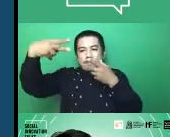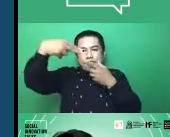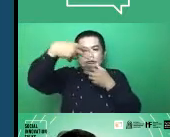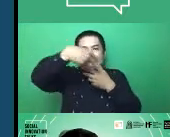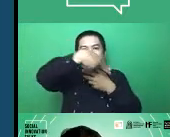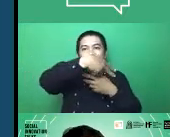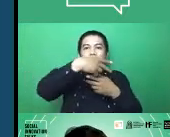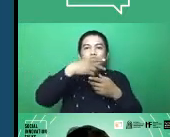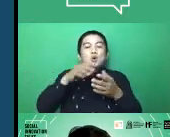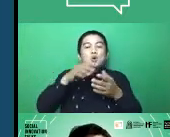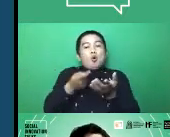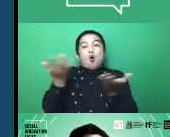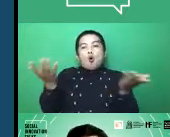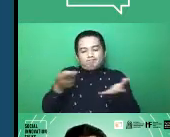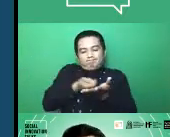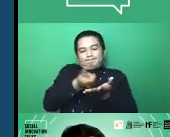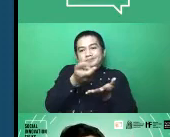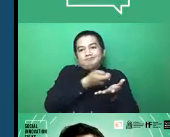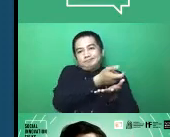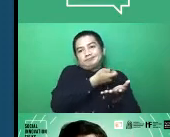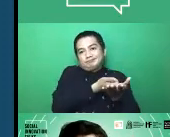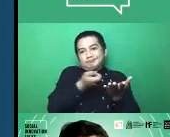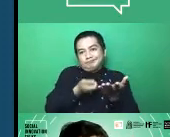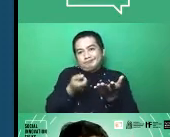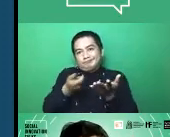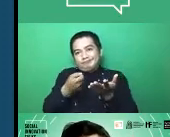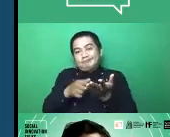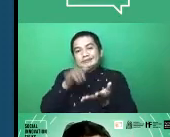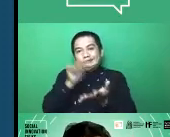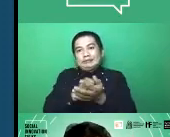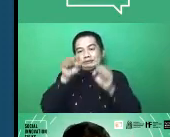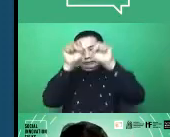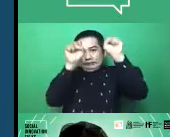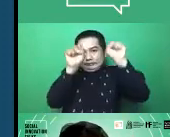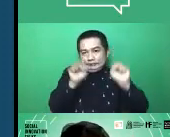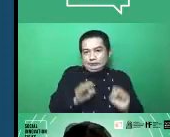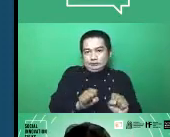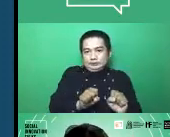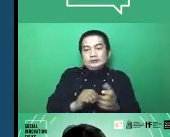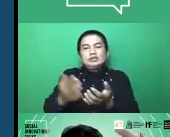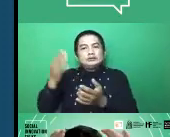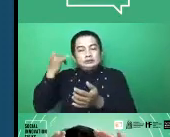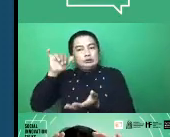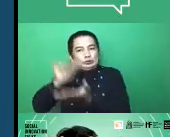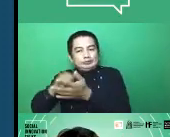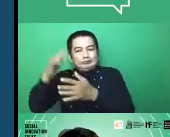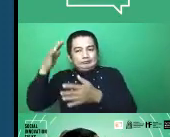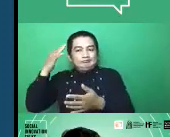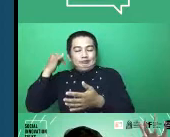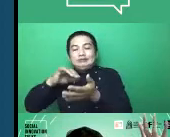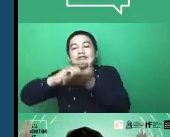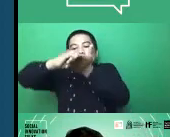or remove material from that shape. And that's why we call it subtractive, because you